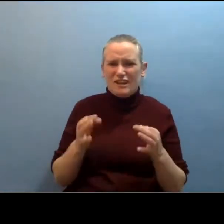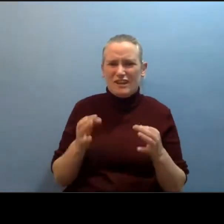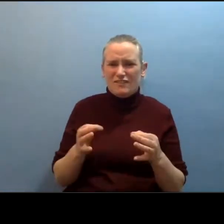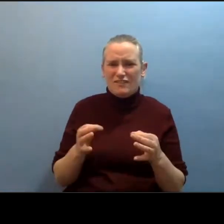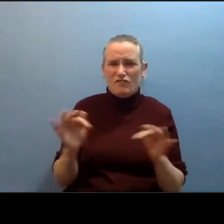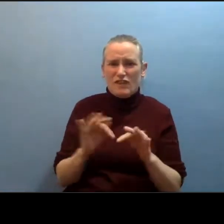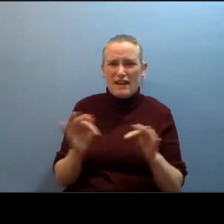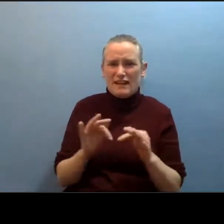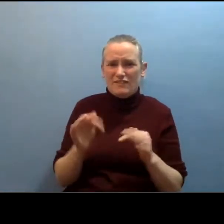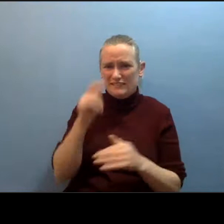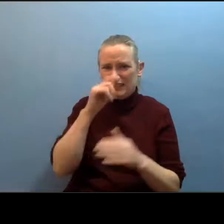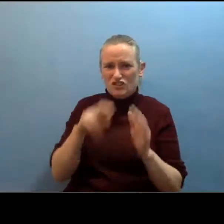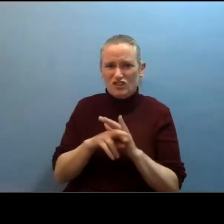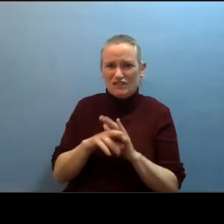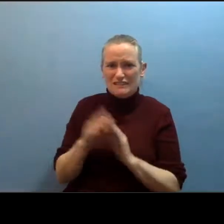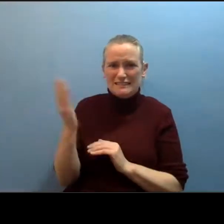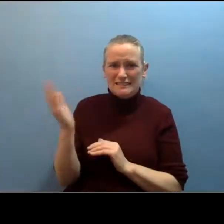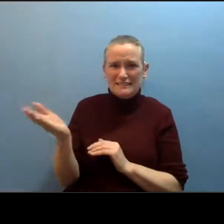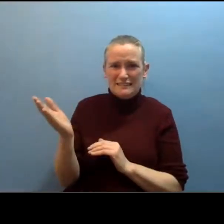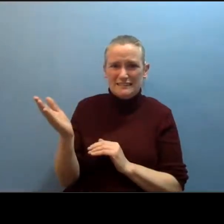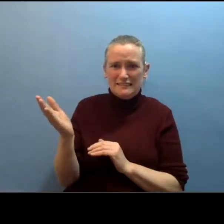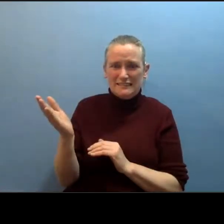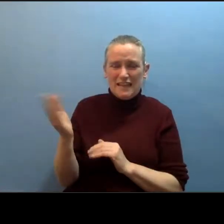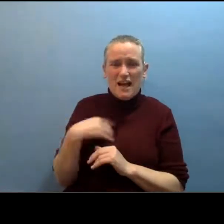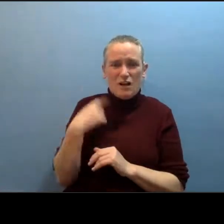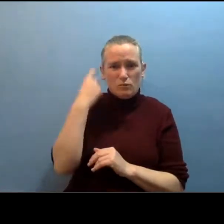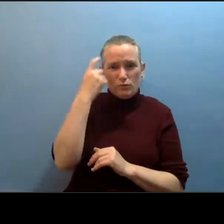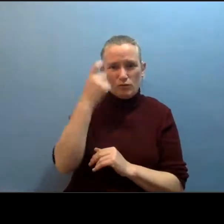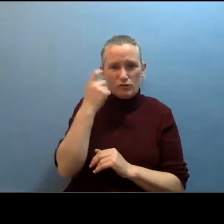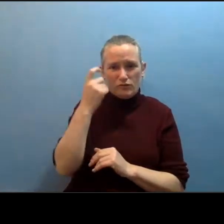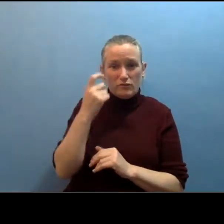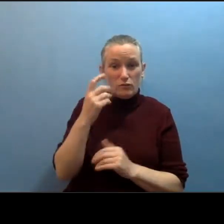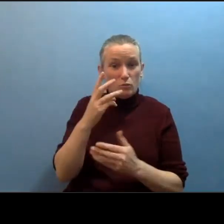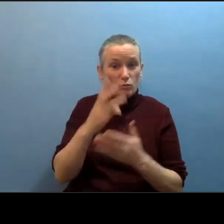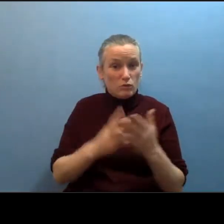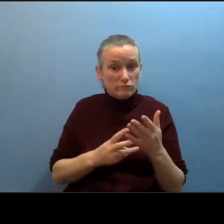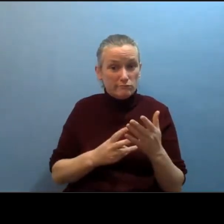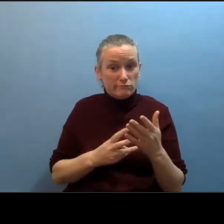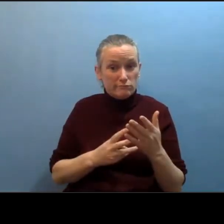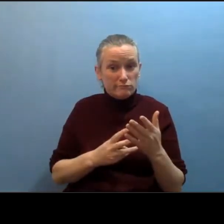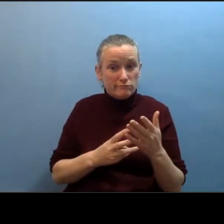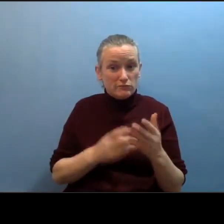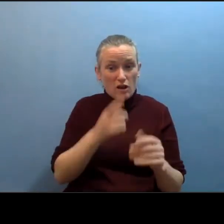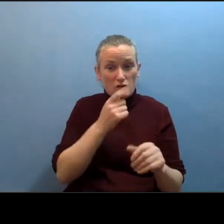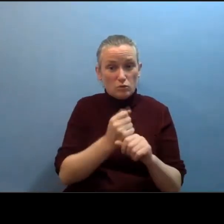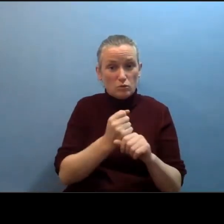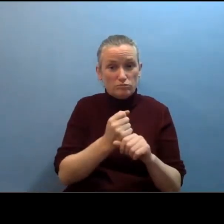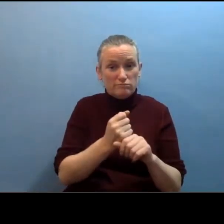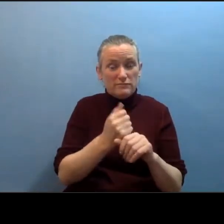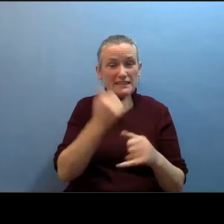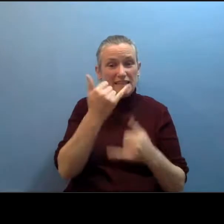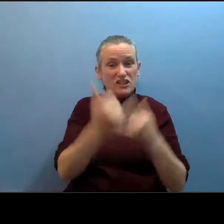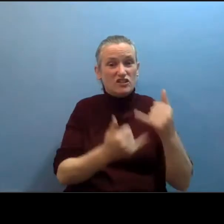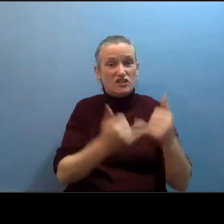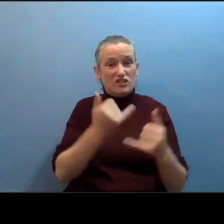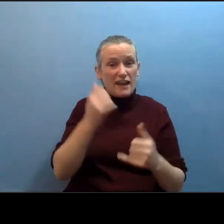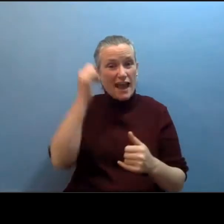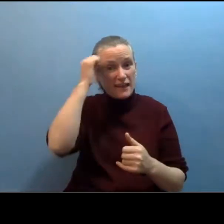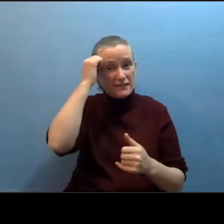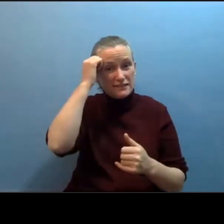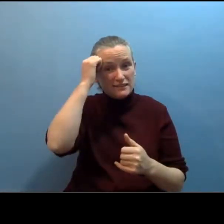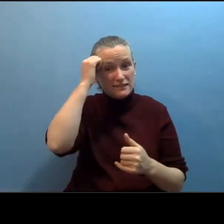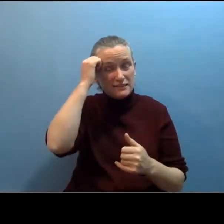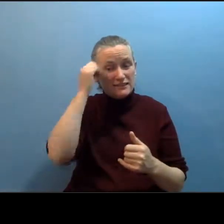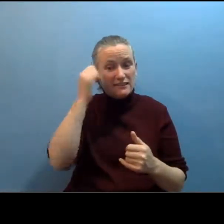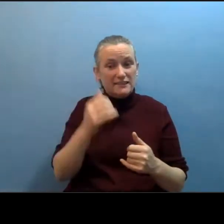would wonder whether it's worth having a conversation with the year head, if your daughter is open to it, just to